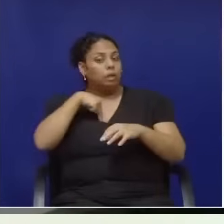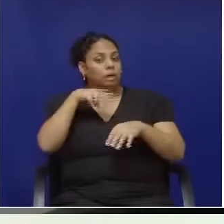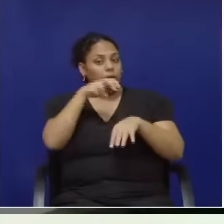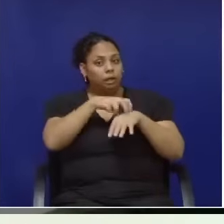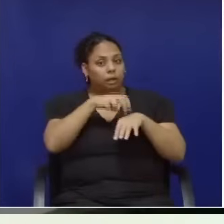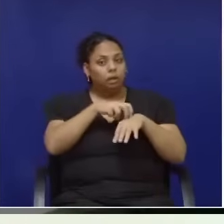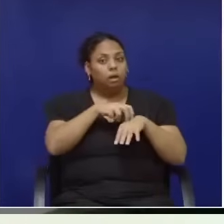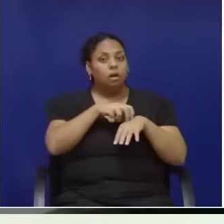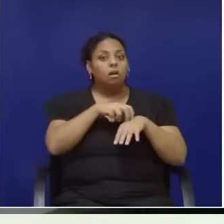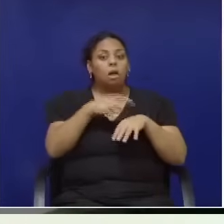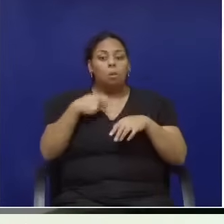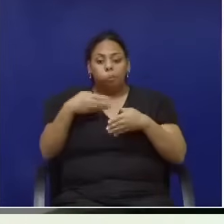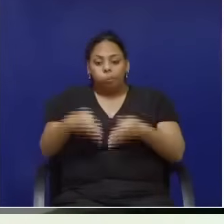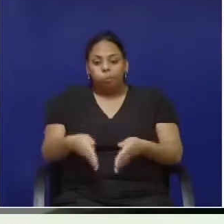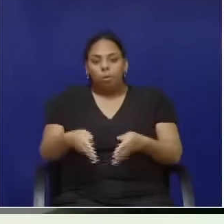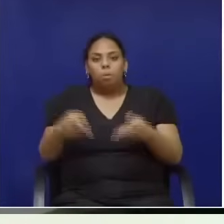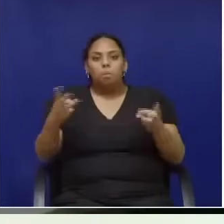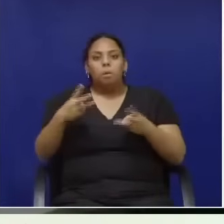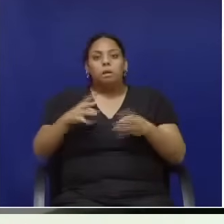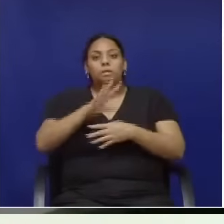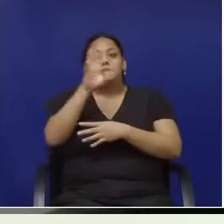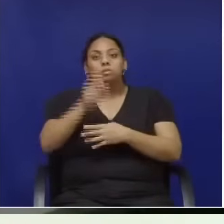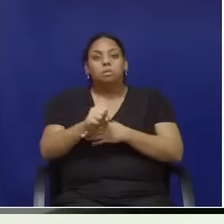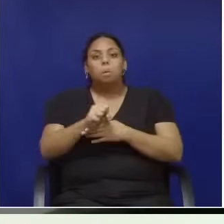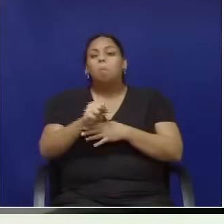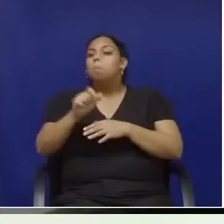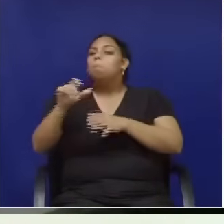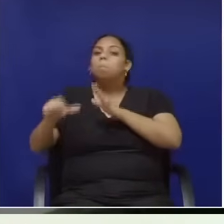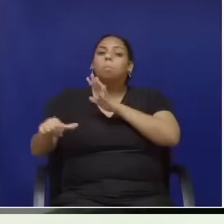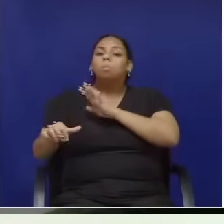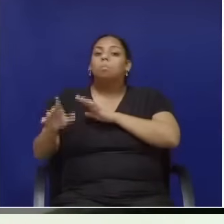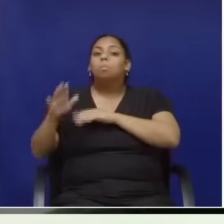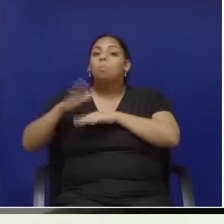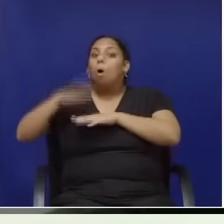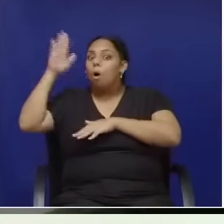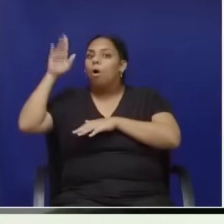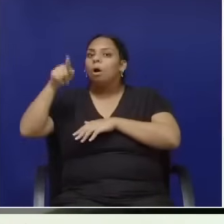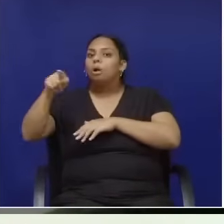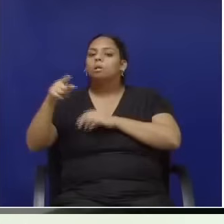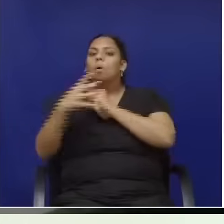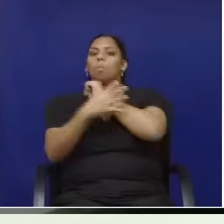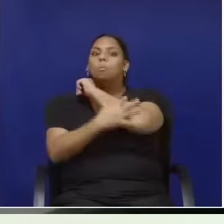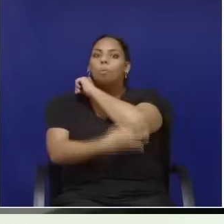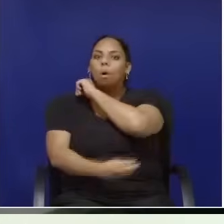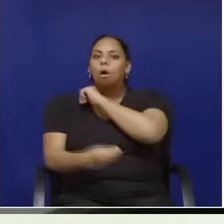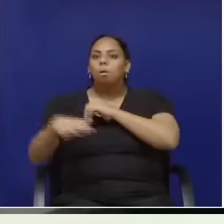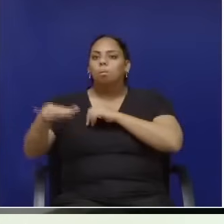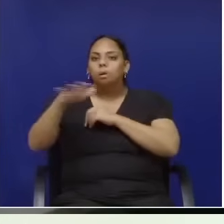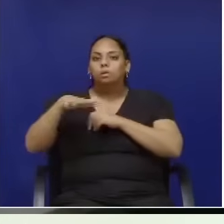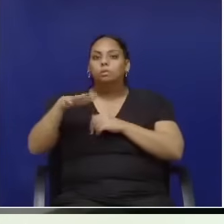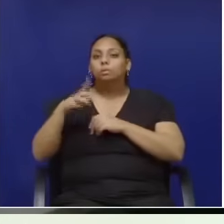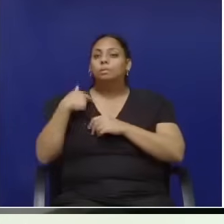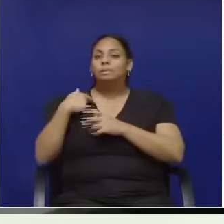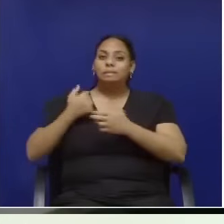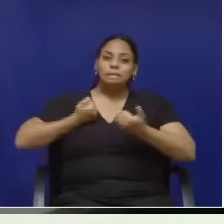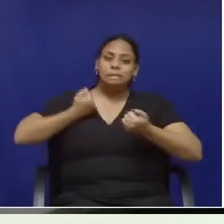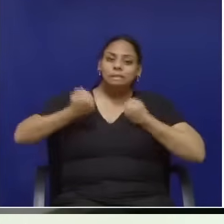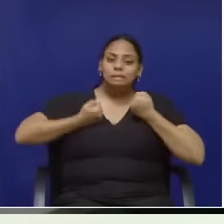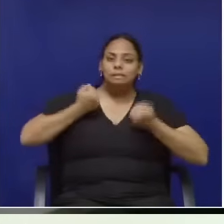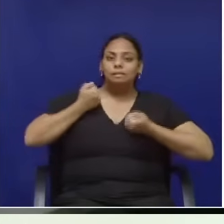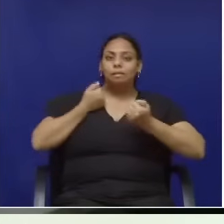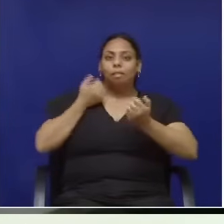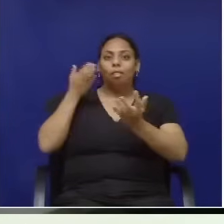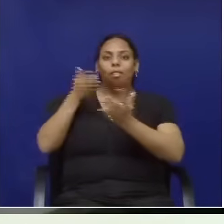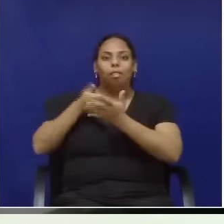people in South Africa, mainly in the poor communities and rural, are struggling to access home affairs